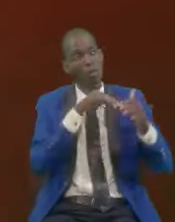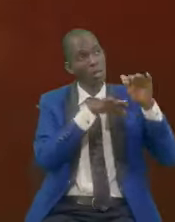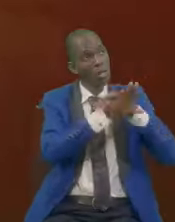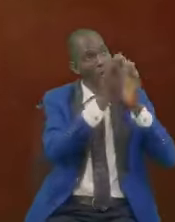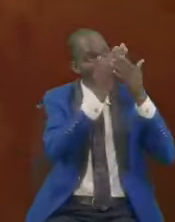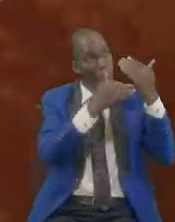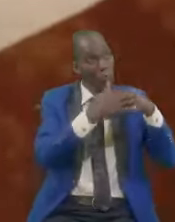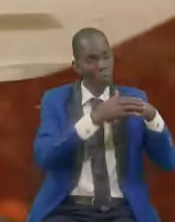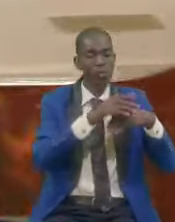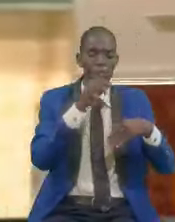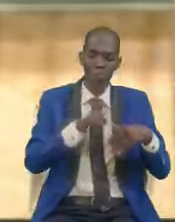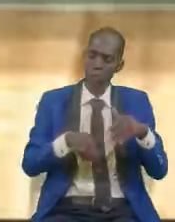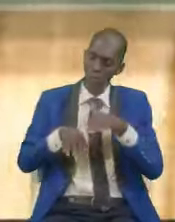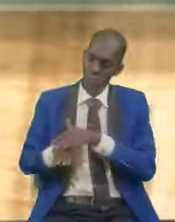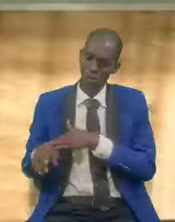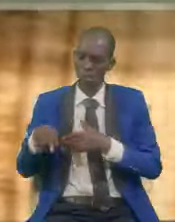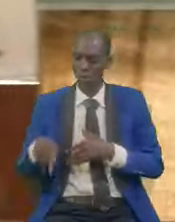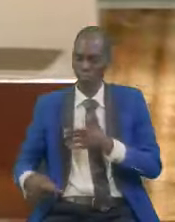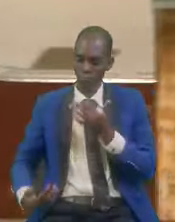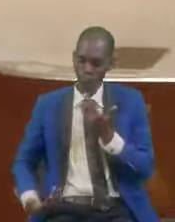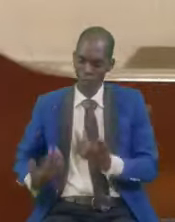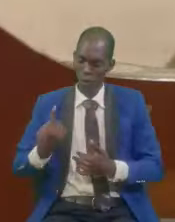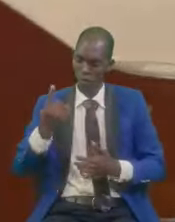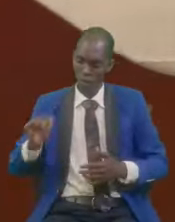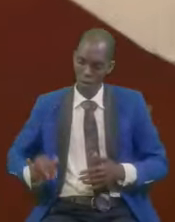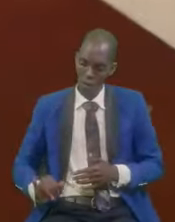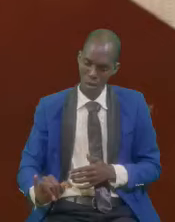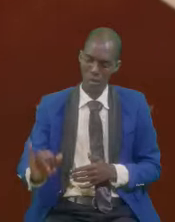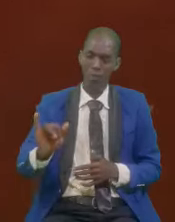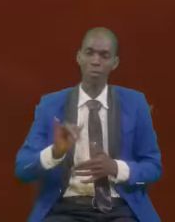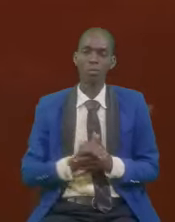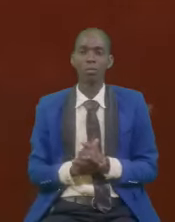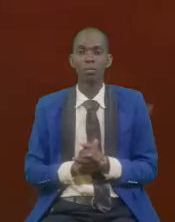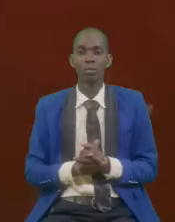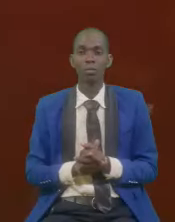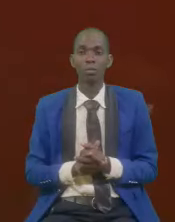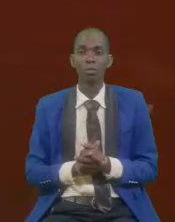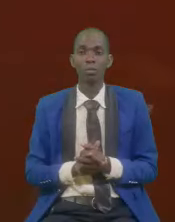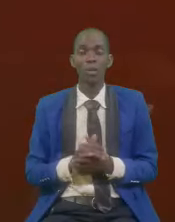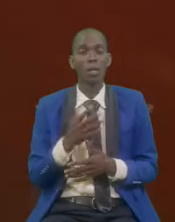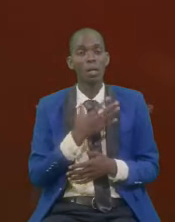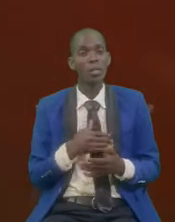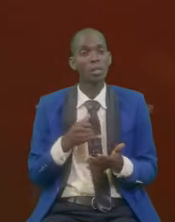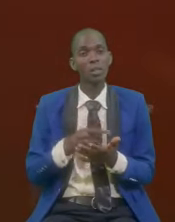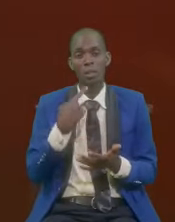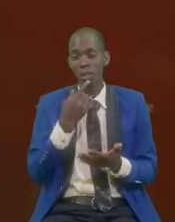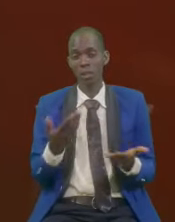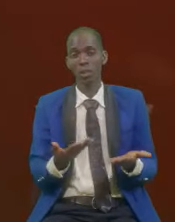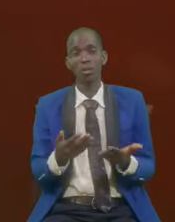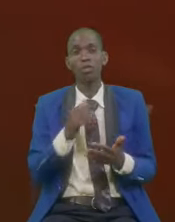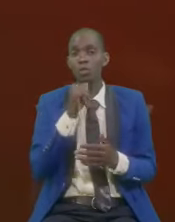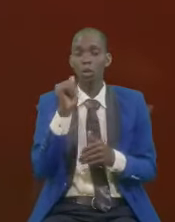in hell forever and ever. And it says, not